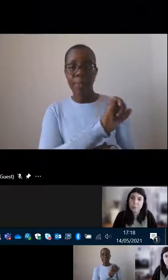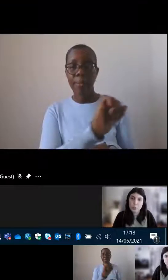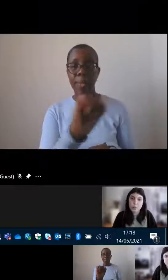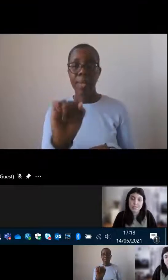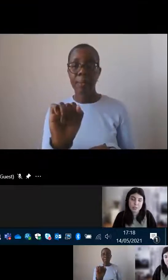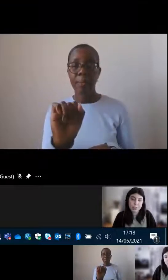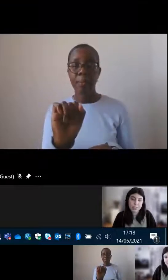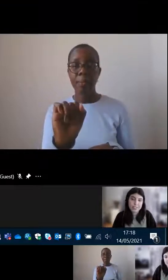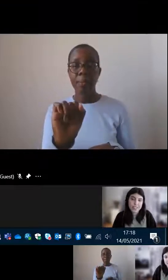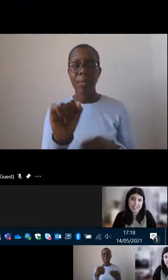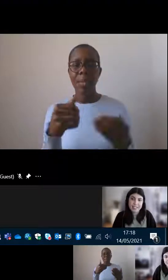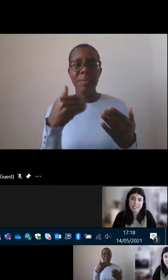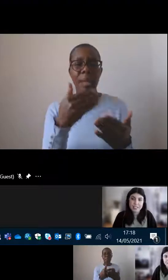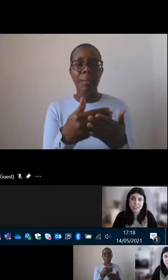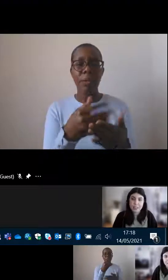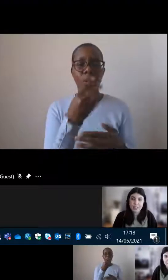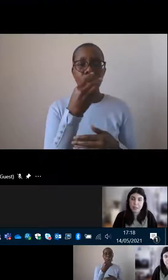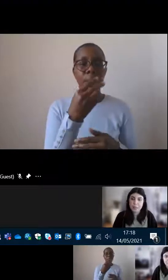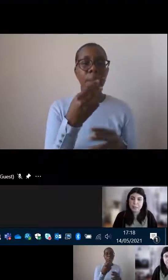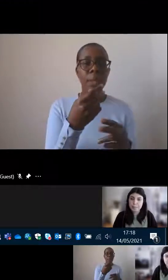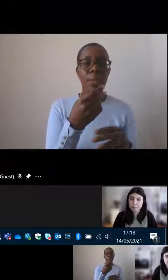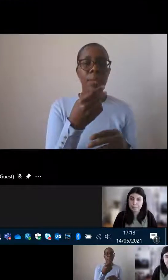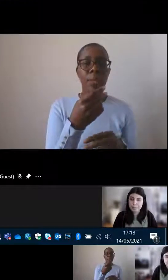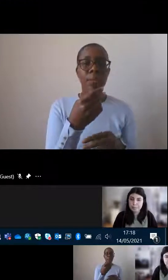for young people with SEND